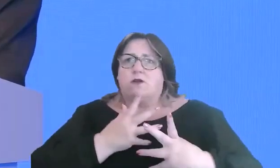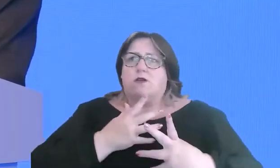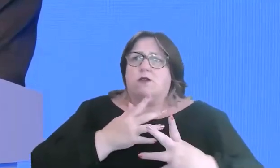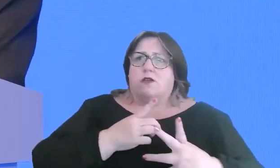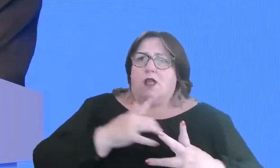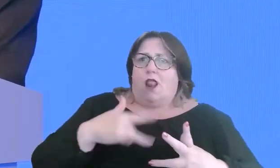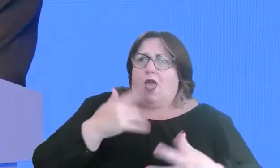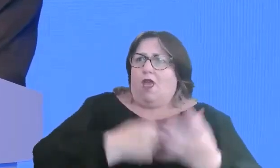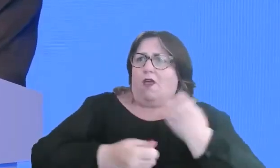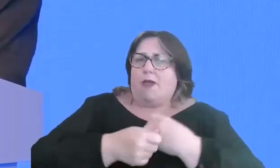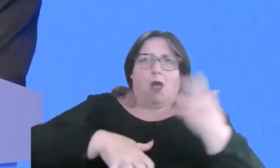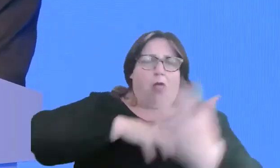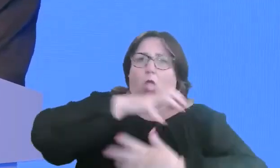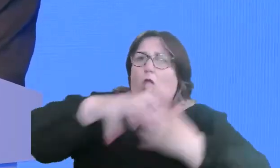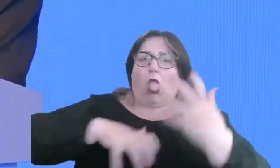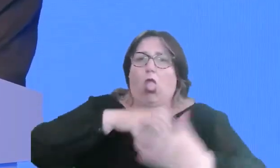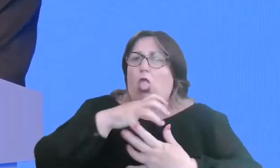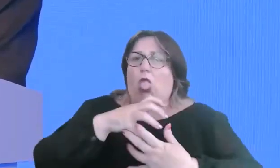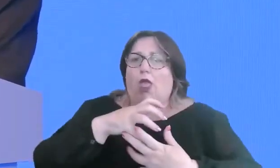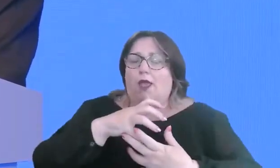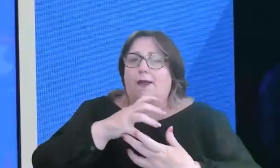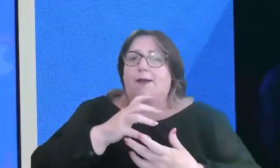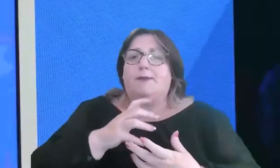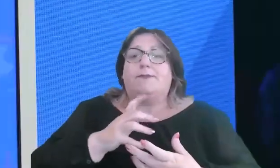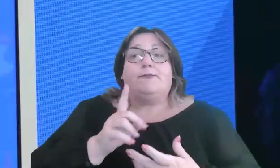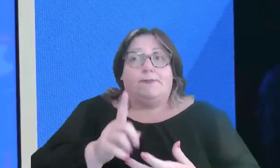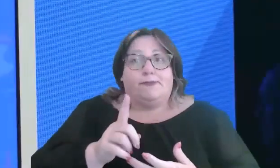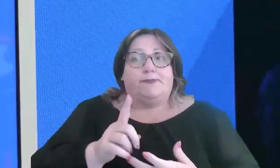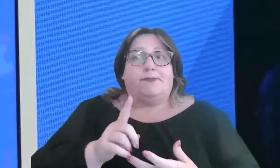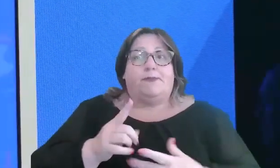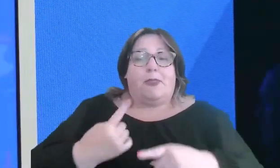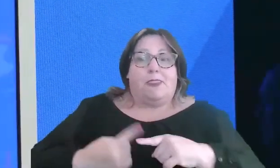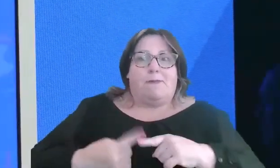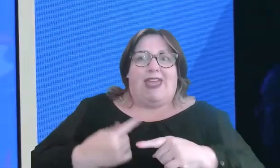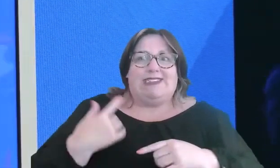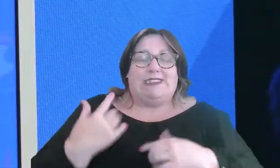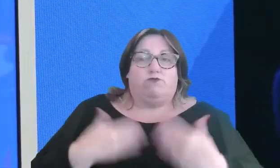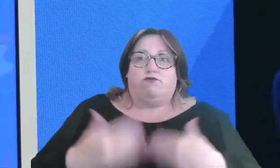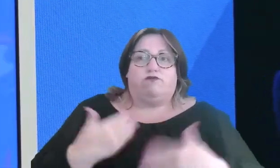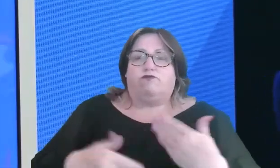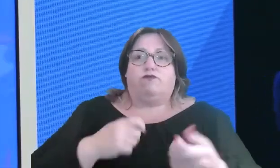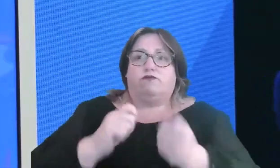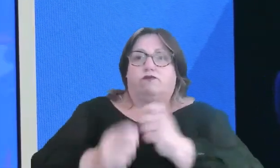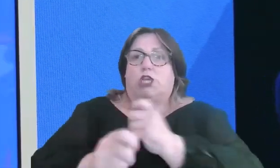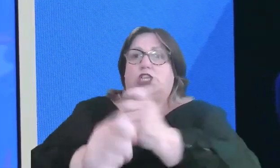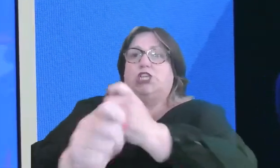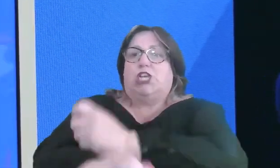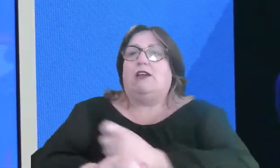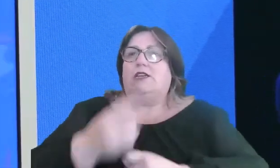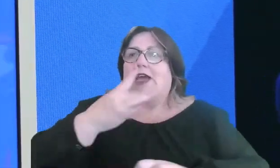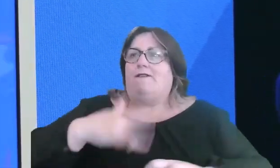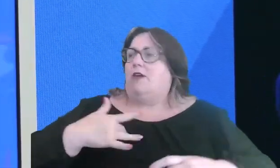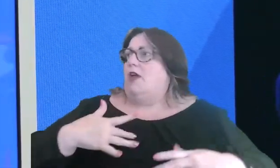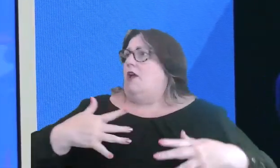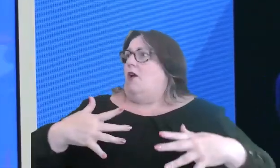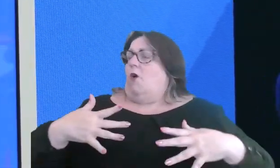And even for businesses who get it, the pace of change can feel relentless. And I